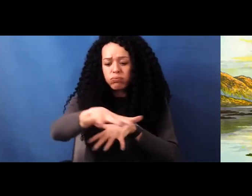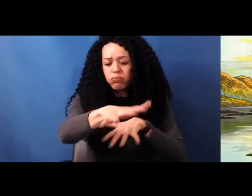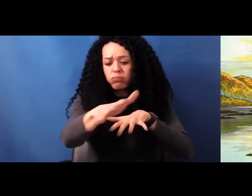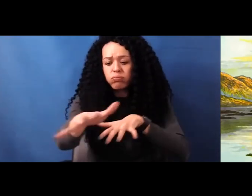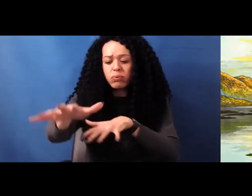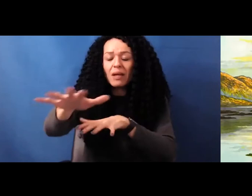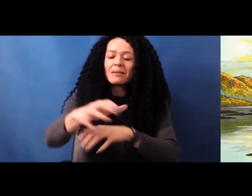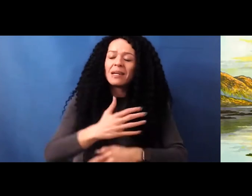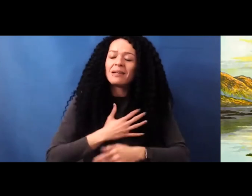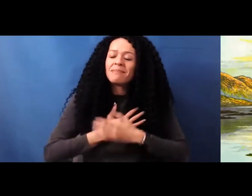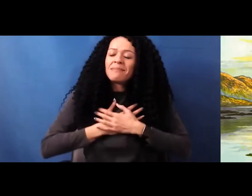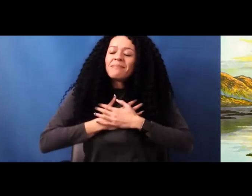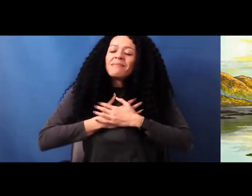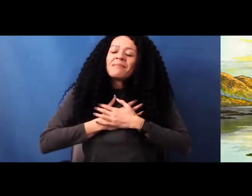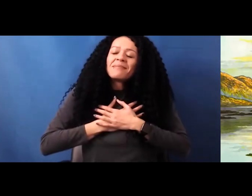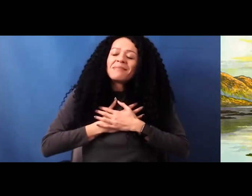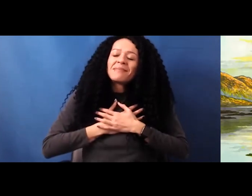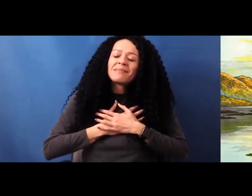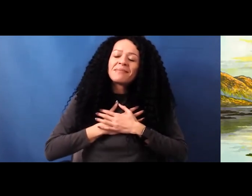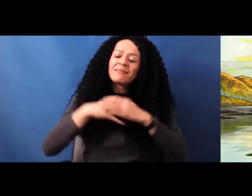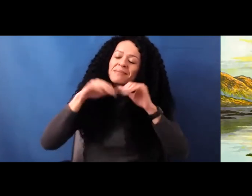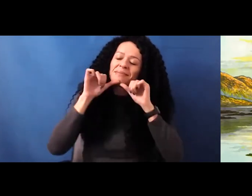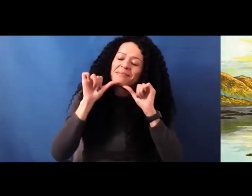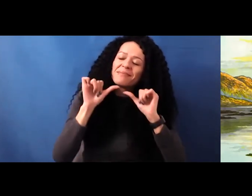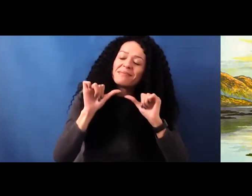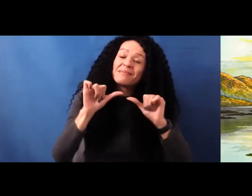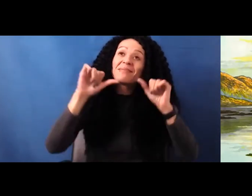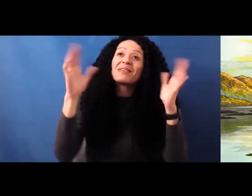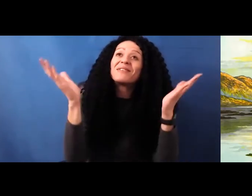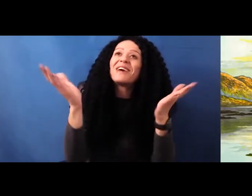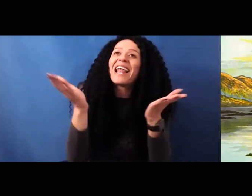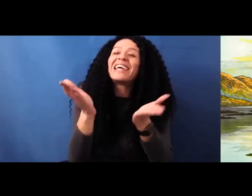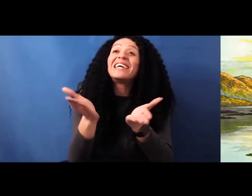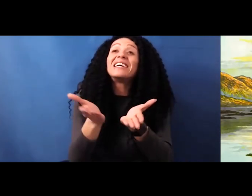fountains, I sigh for the